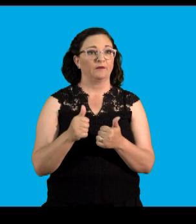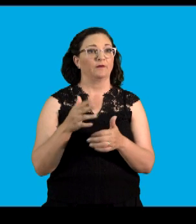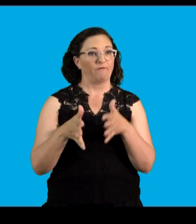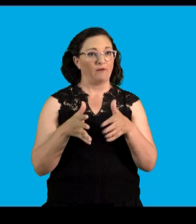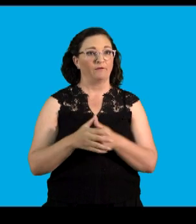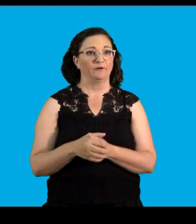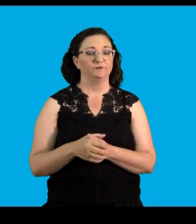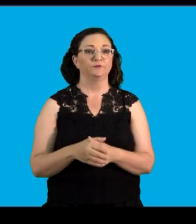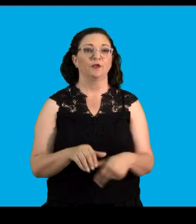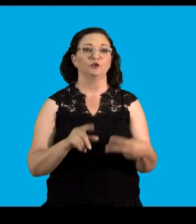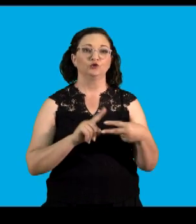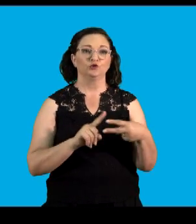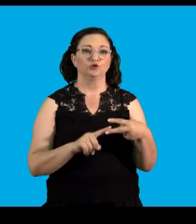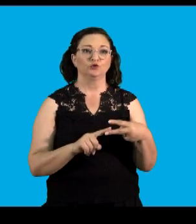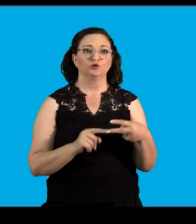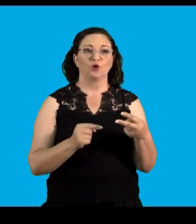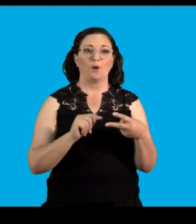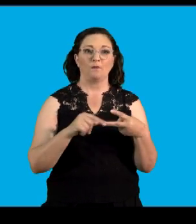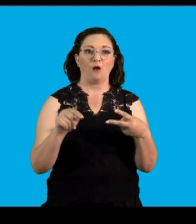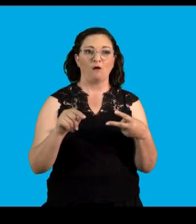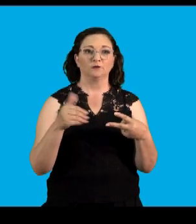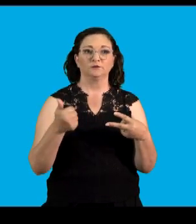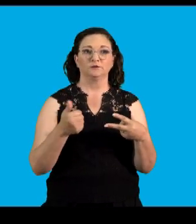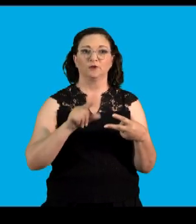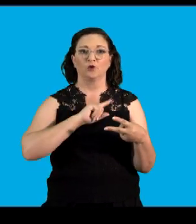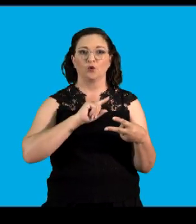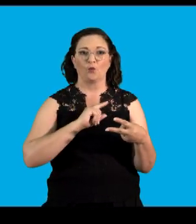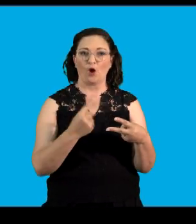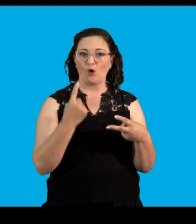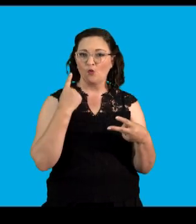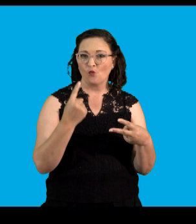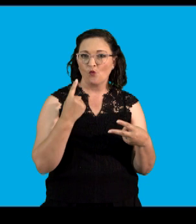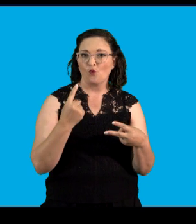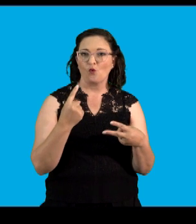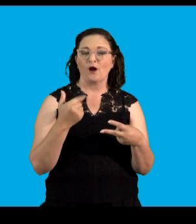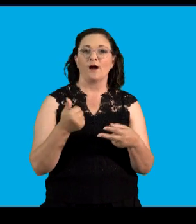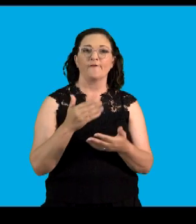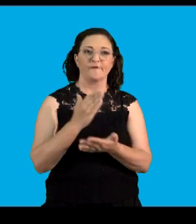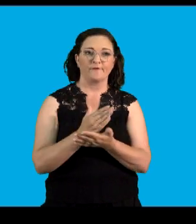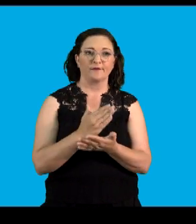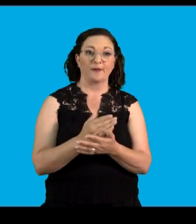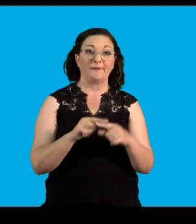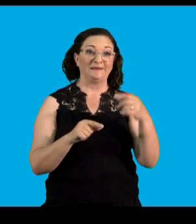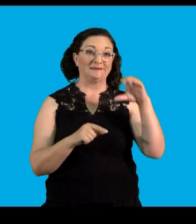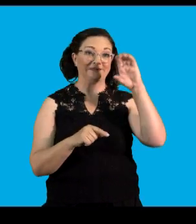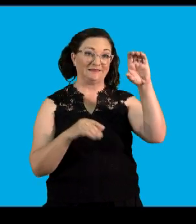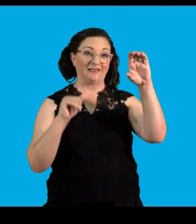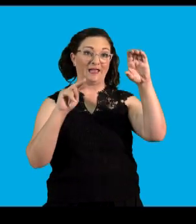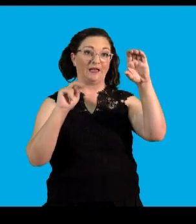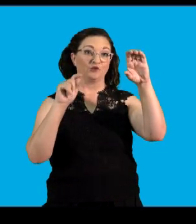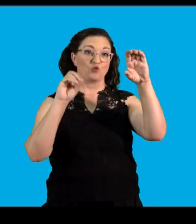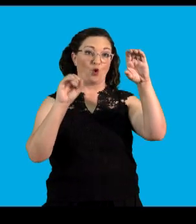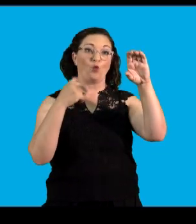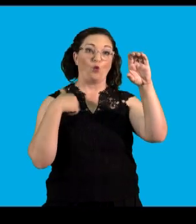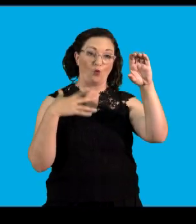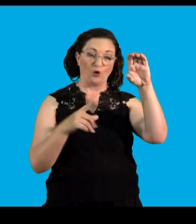be awarded 2 marks for 1 complete fact, as opposed to introduction. Remember, introduction, we want 2 facts, but for